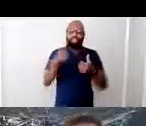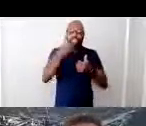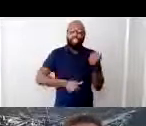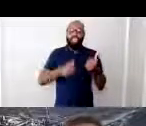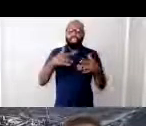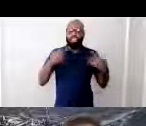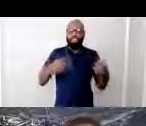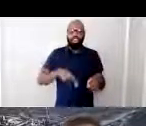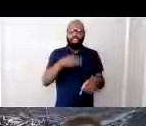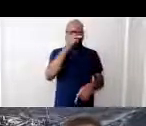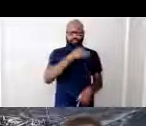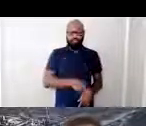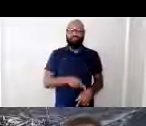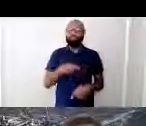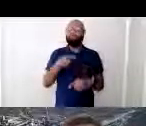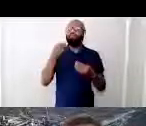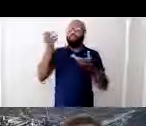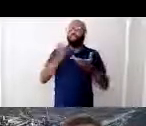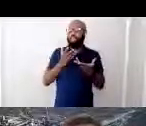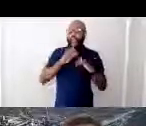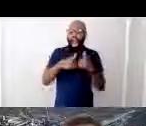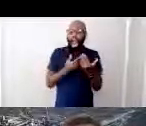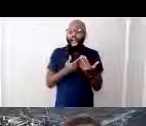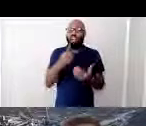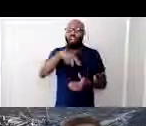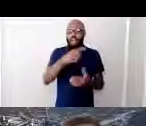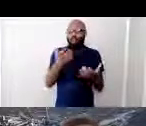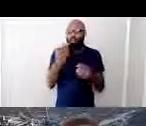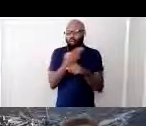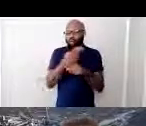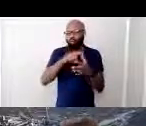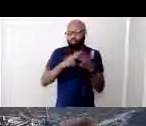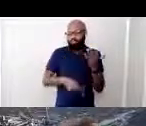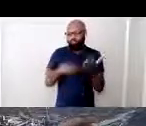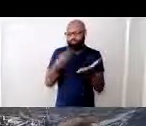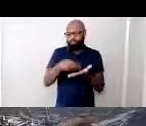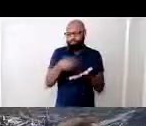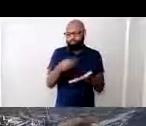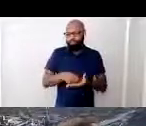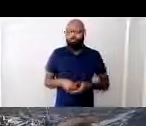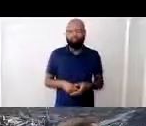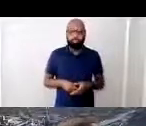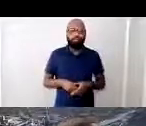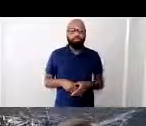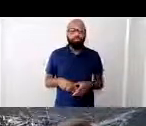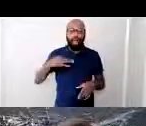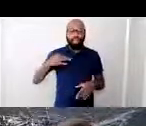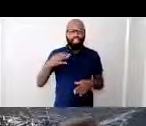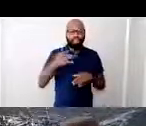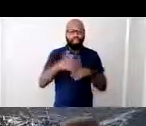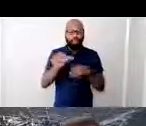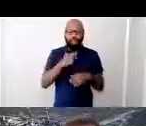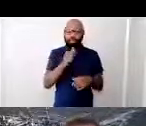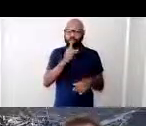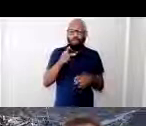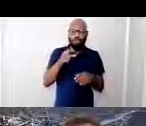tells us, how they want to use those dollars. So those SEFA applications are available as well. I don't know if we have them in a single spreadsheet, but if there was a